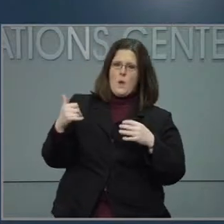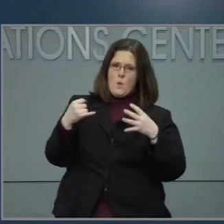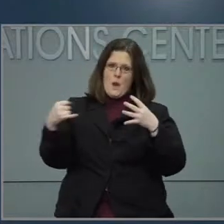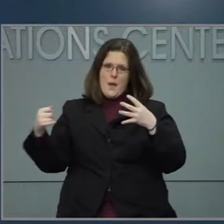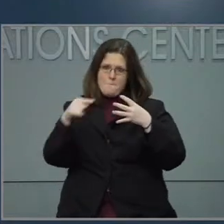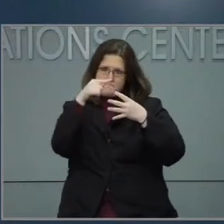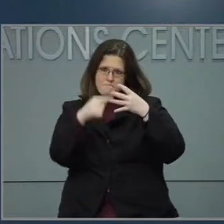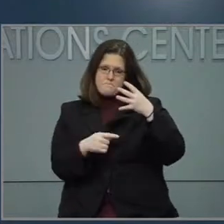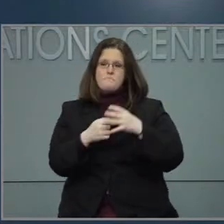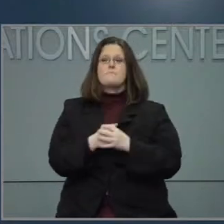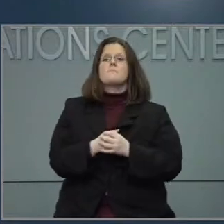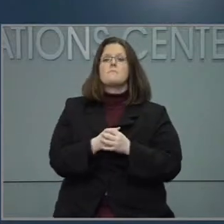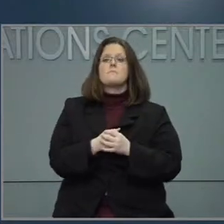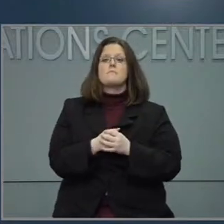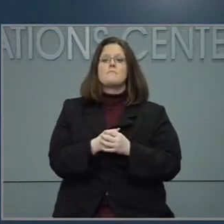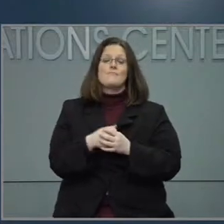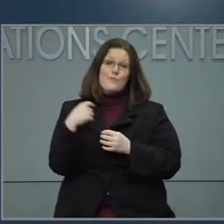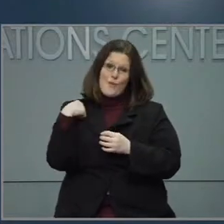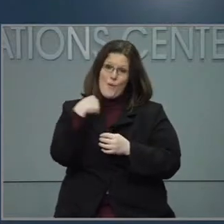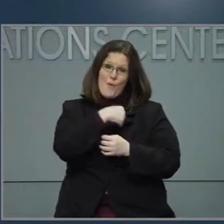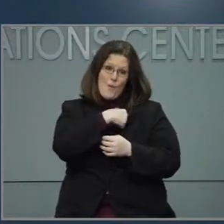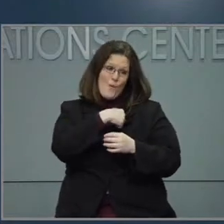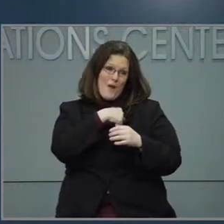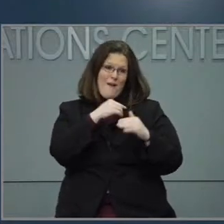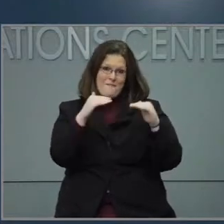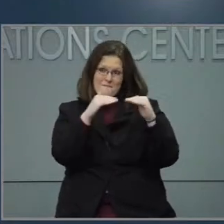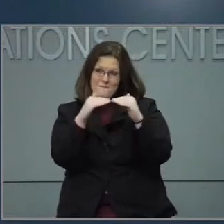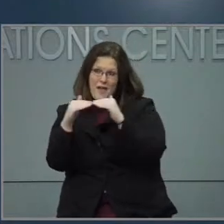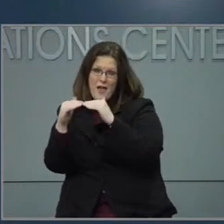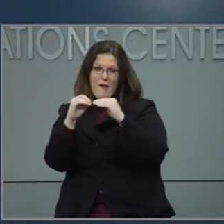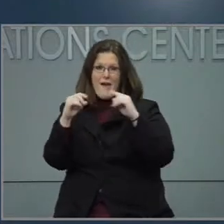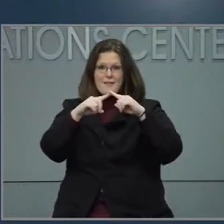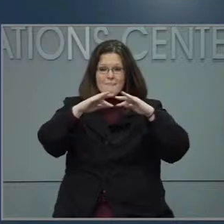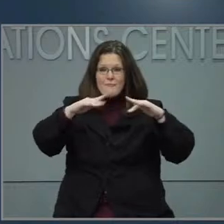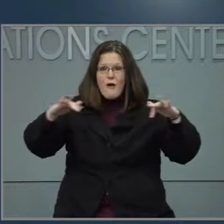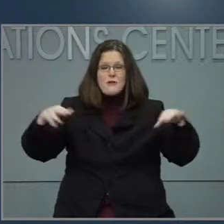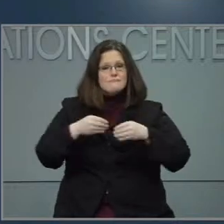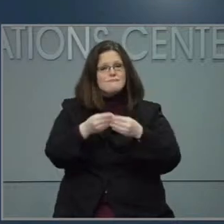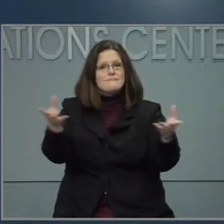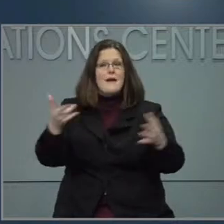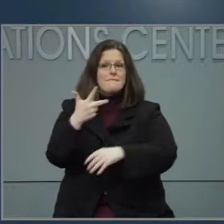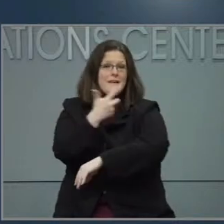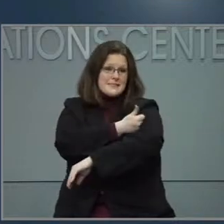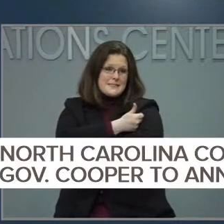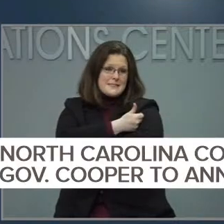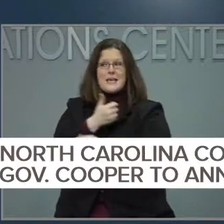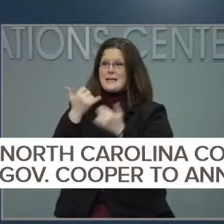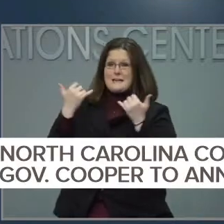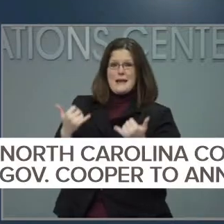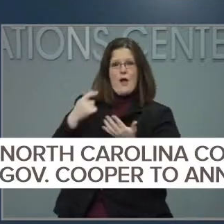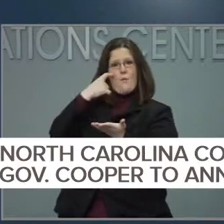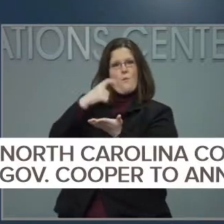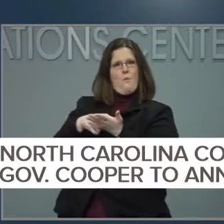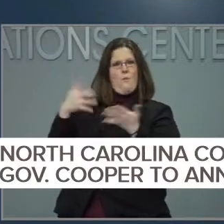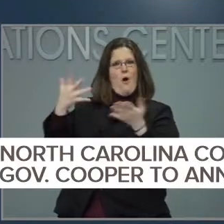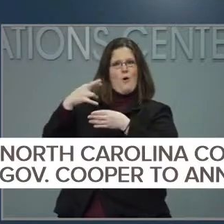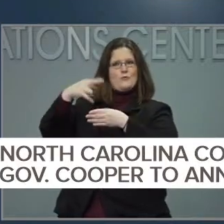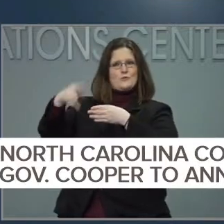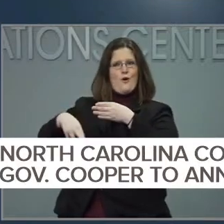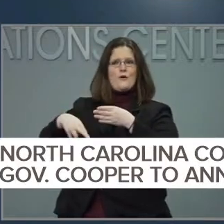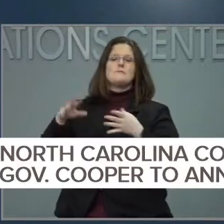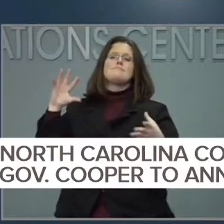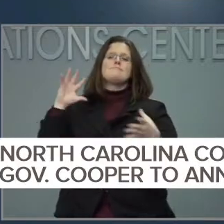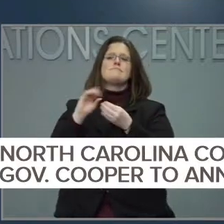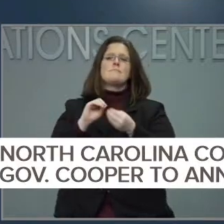fair approach to getting vaccines to people is also showing results. As of today, 49% of all North Carolinians 18